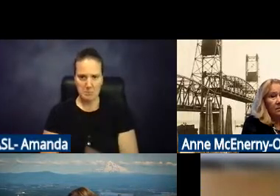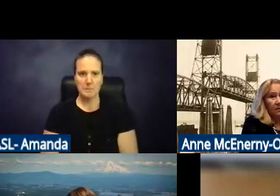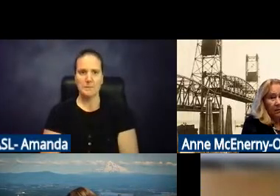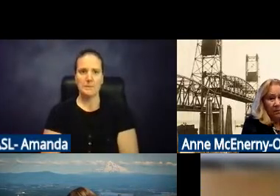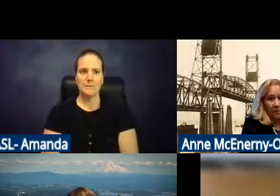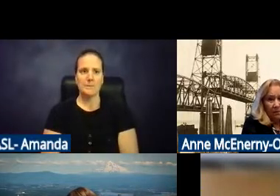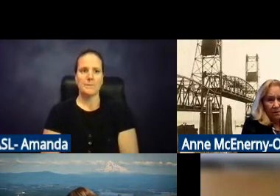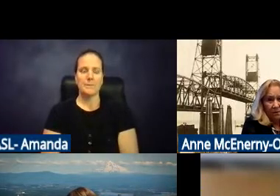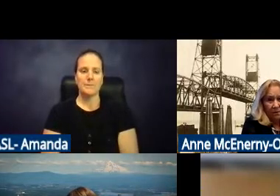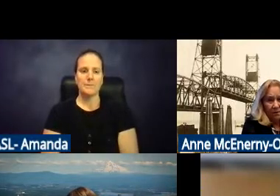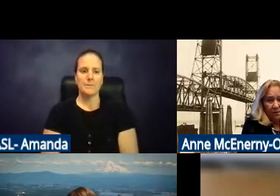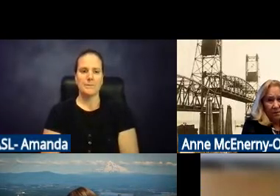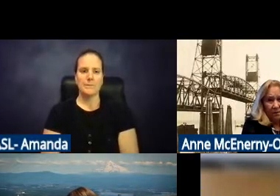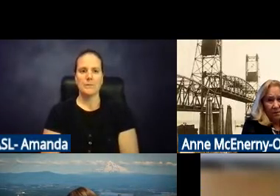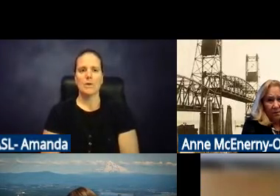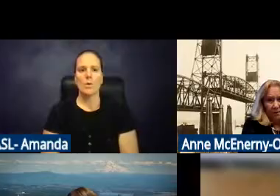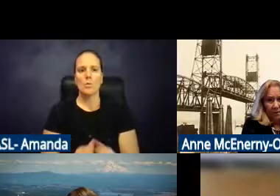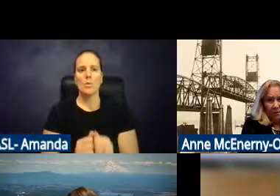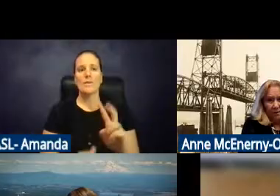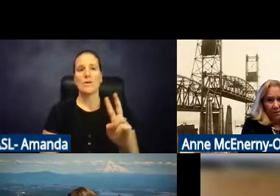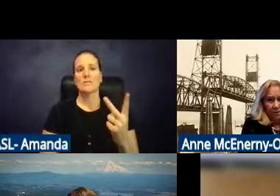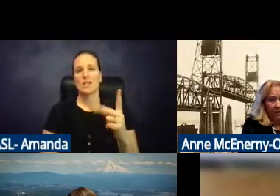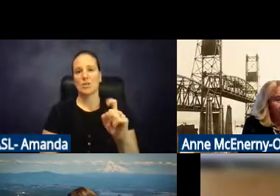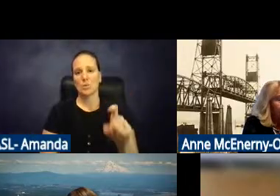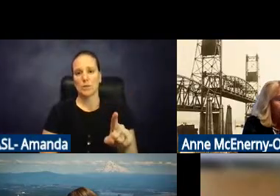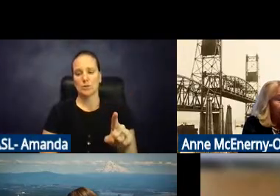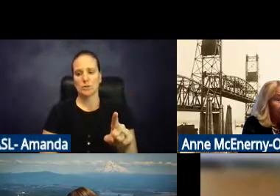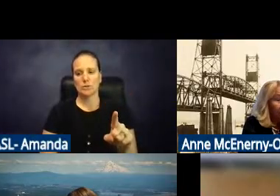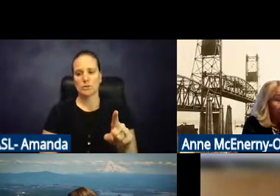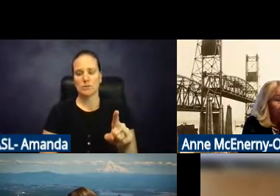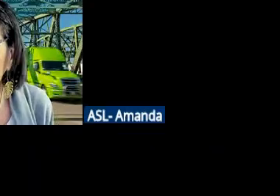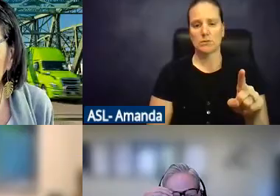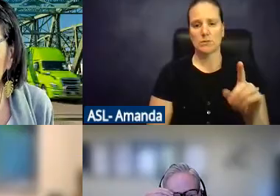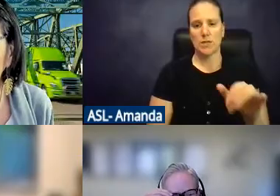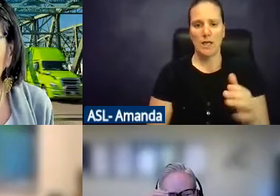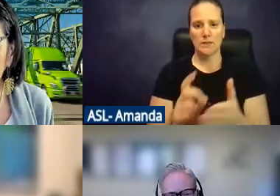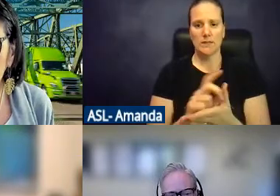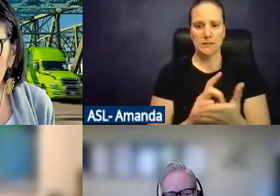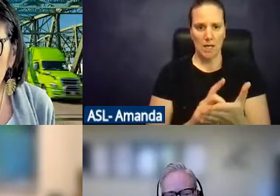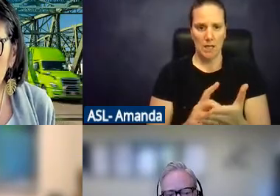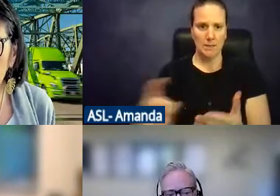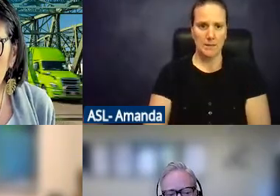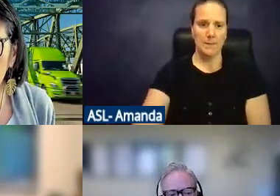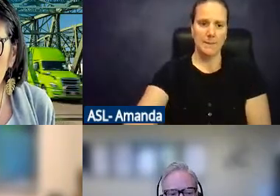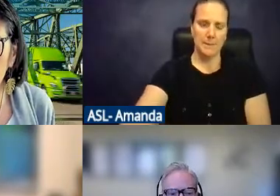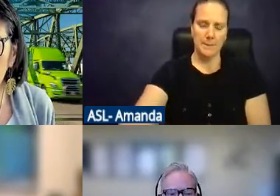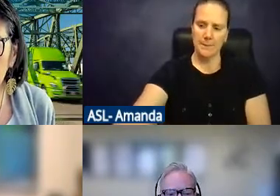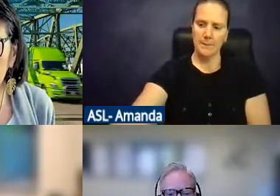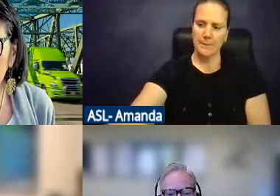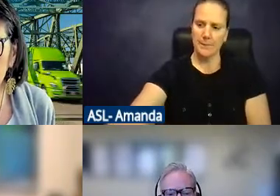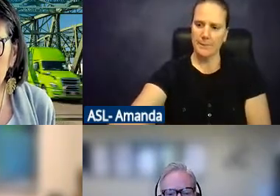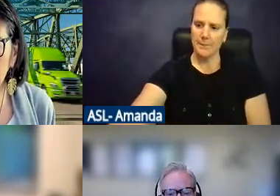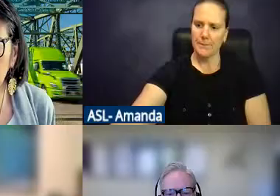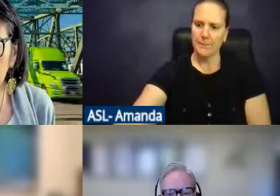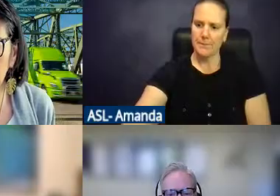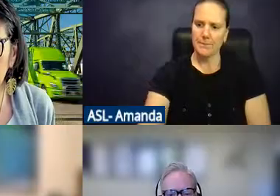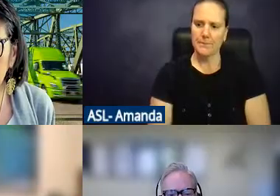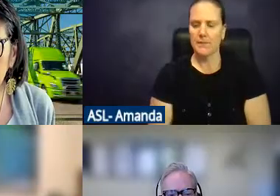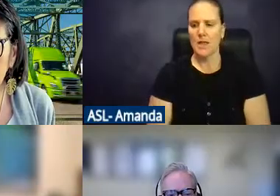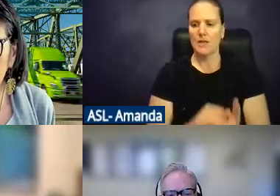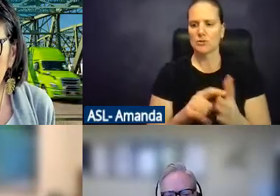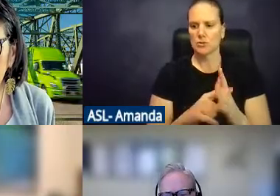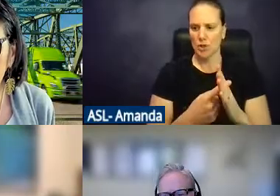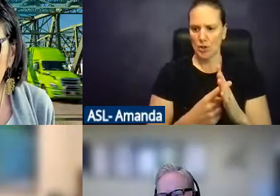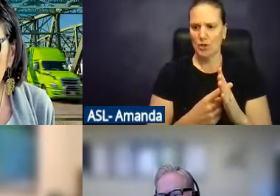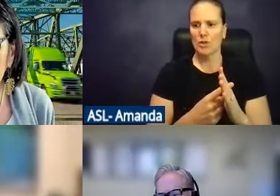As far as your second question, the actual designs, and I mean, I think as far as the starting goes,